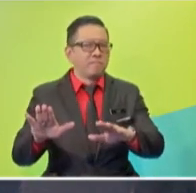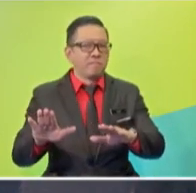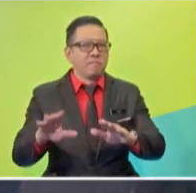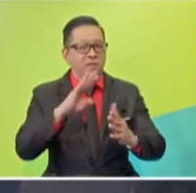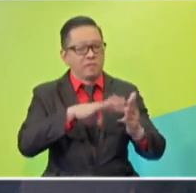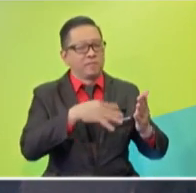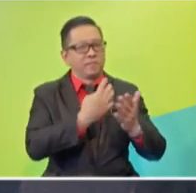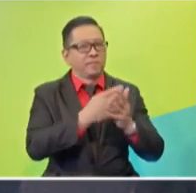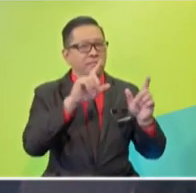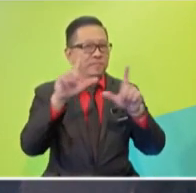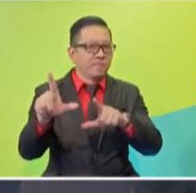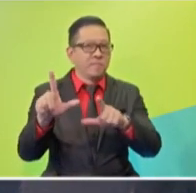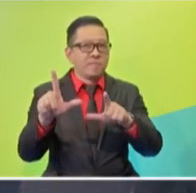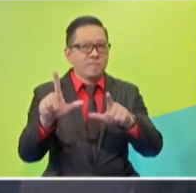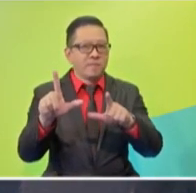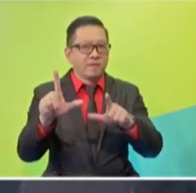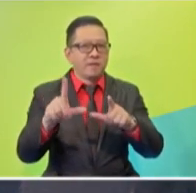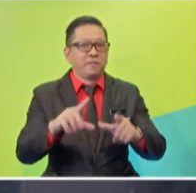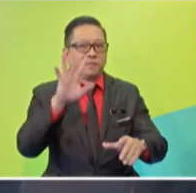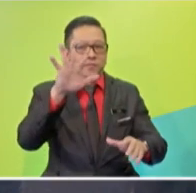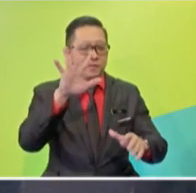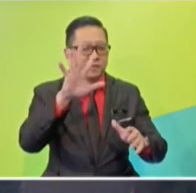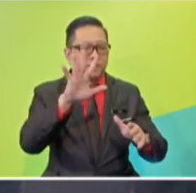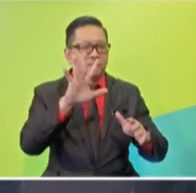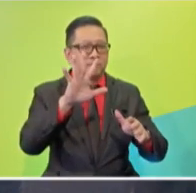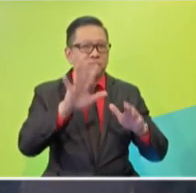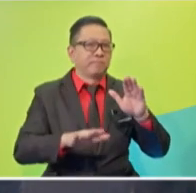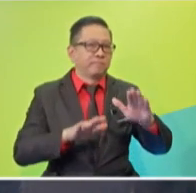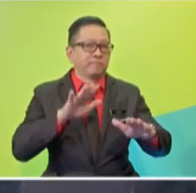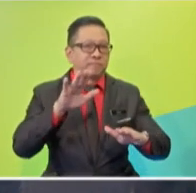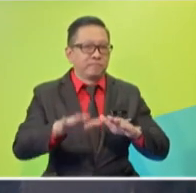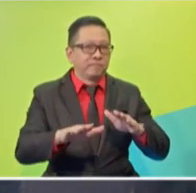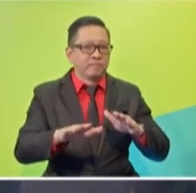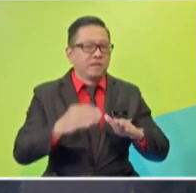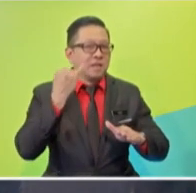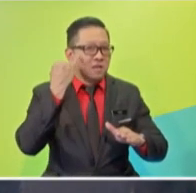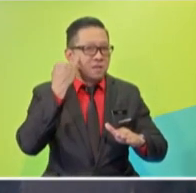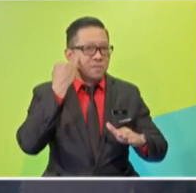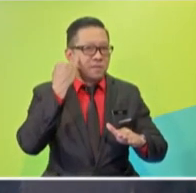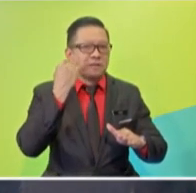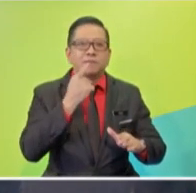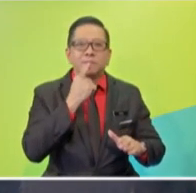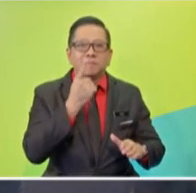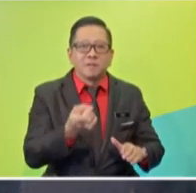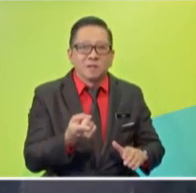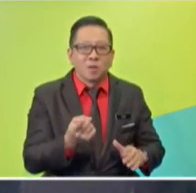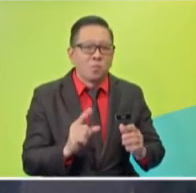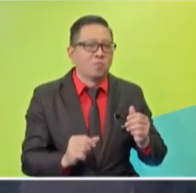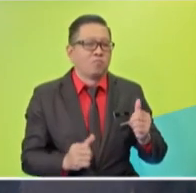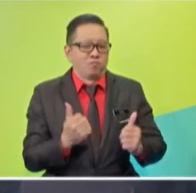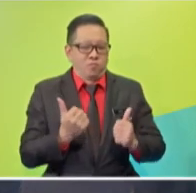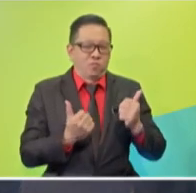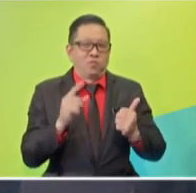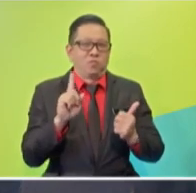chart, let's proceed with the fifth step. So back to Ilman. Ilman, tell us which one is the